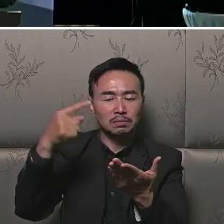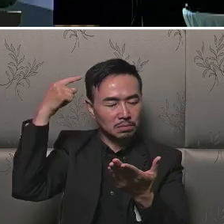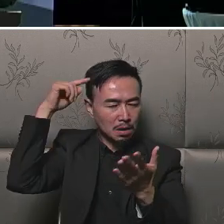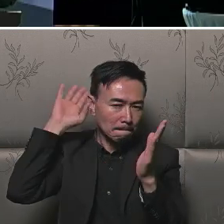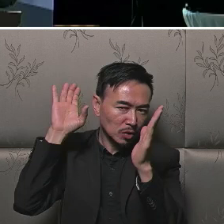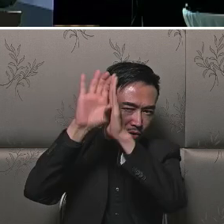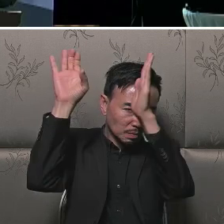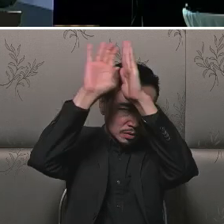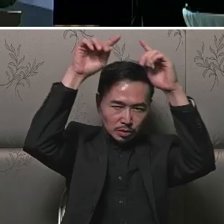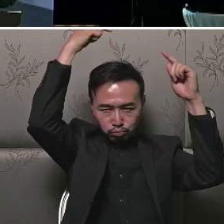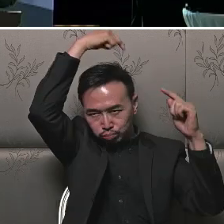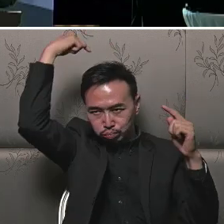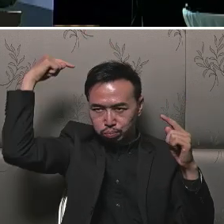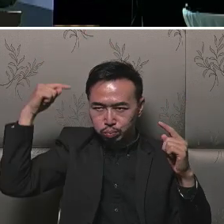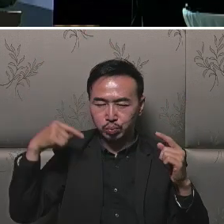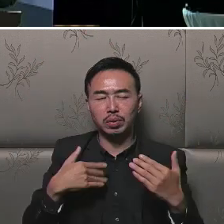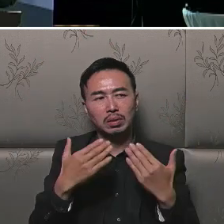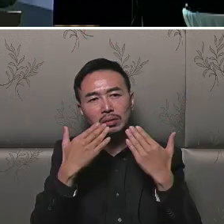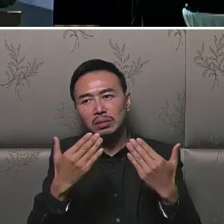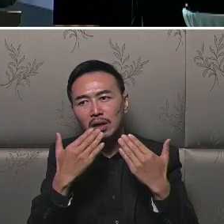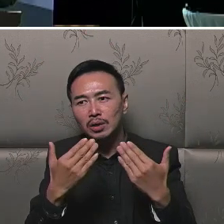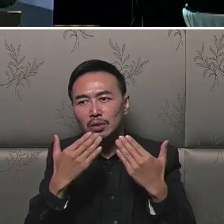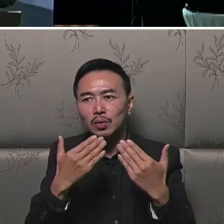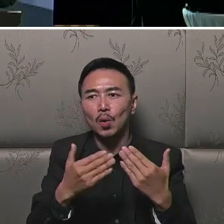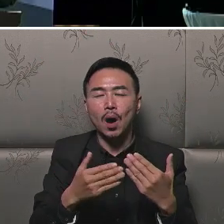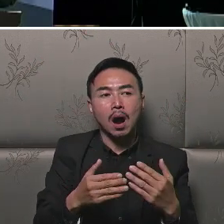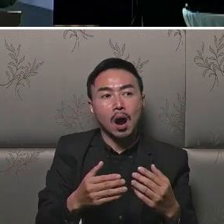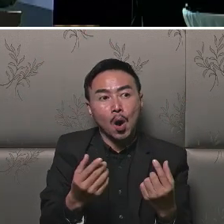You thought of new ways that would help.